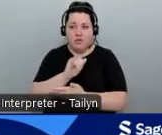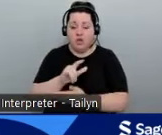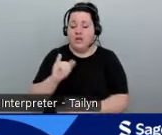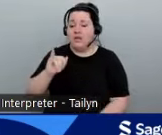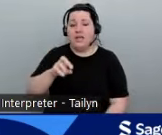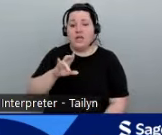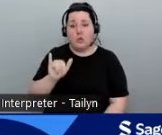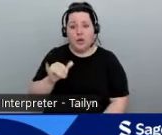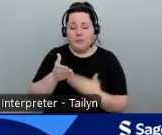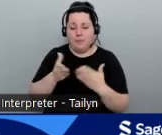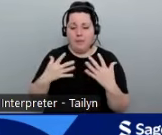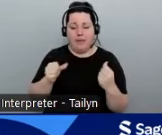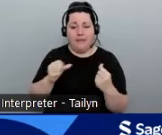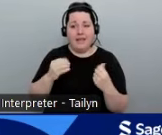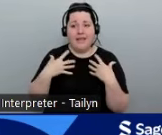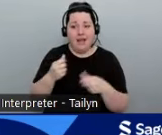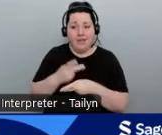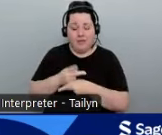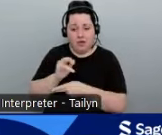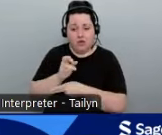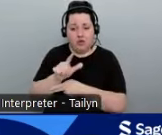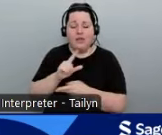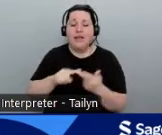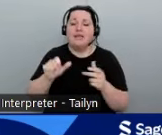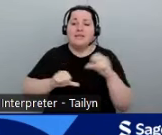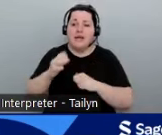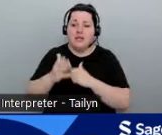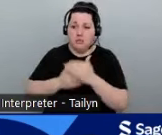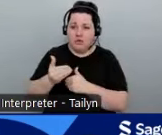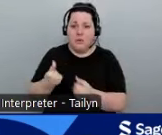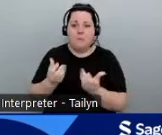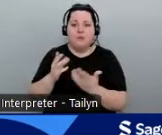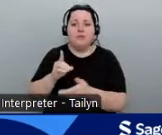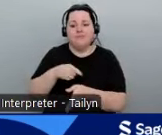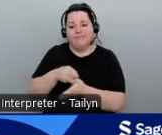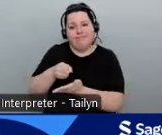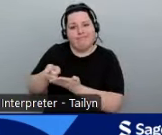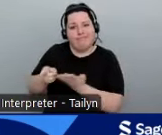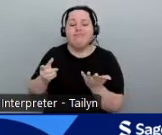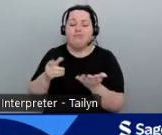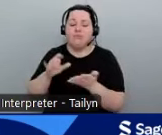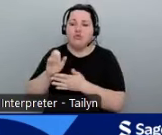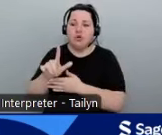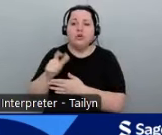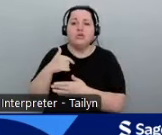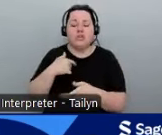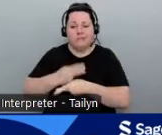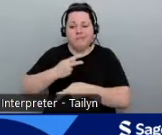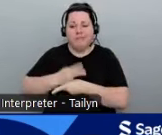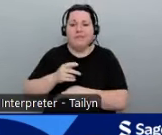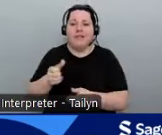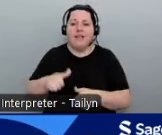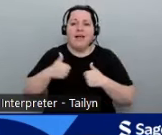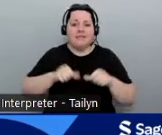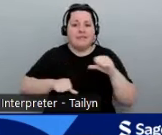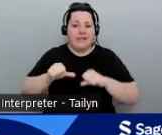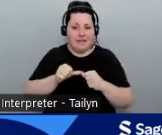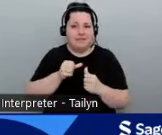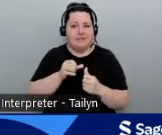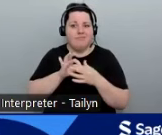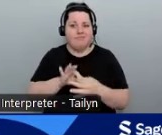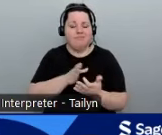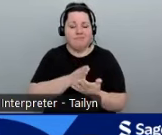healthcare journal, and Science Progress, a multidisciplinary journal where she oversees the life science-related sections. Amy holds a